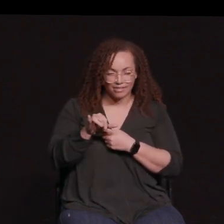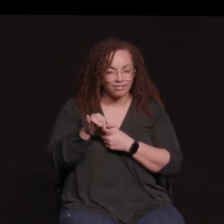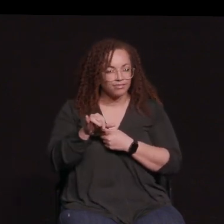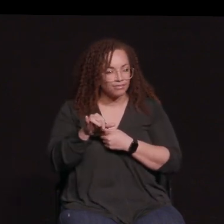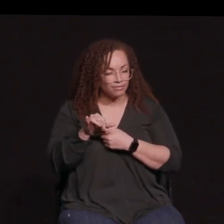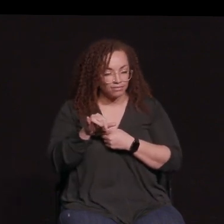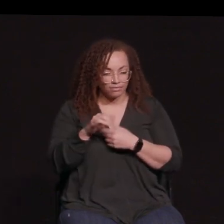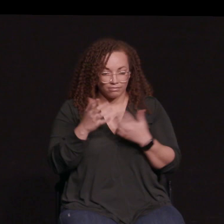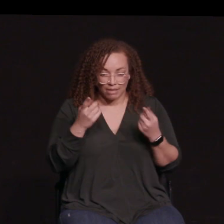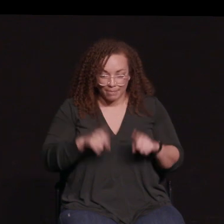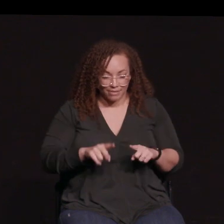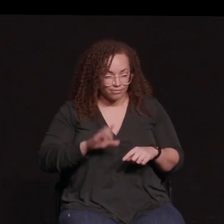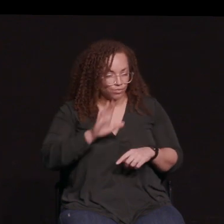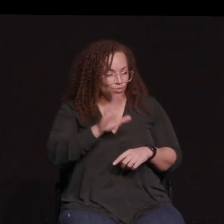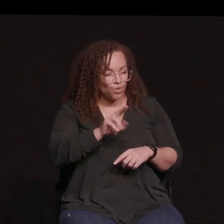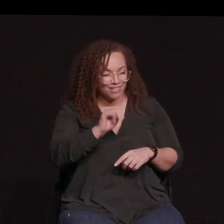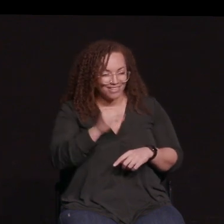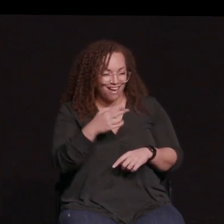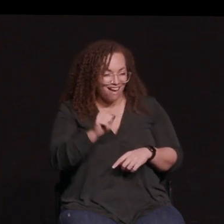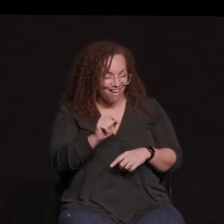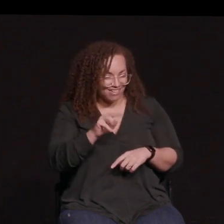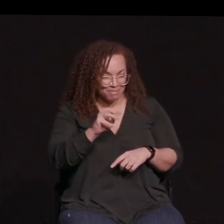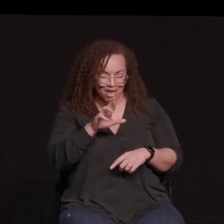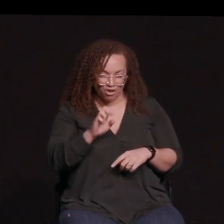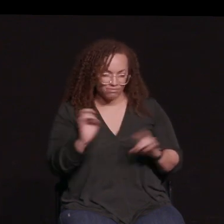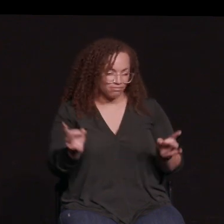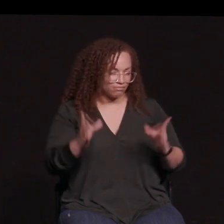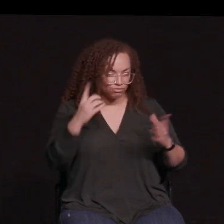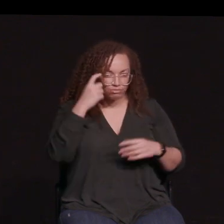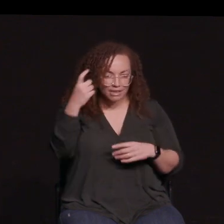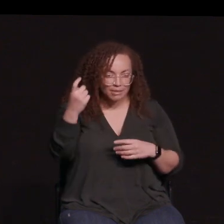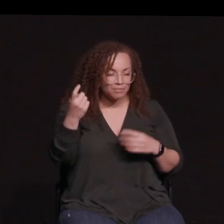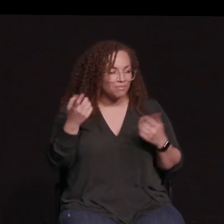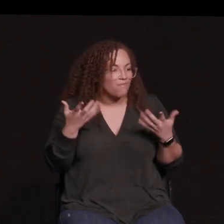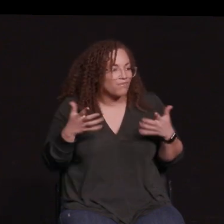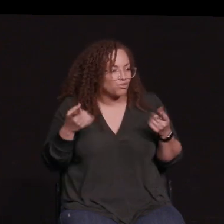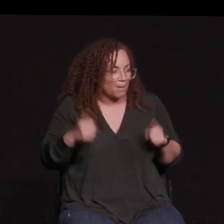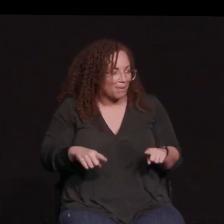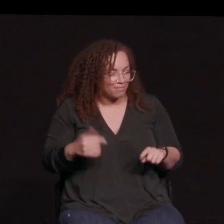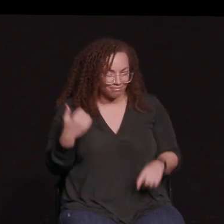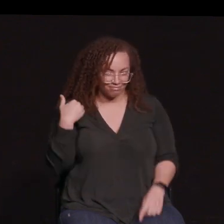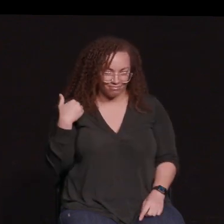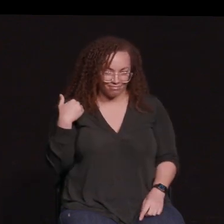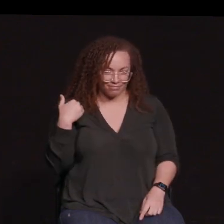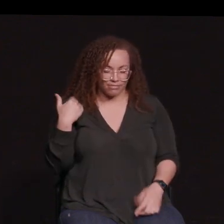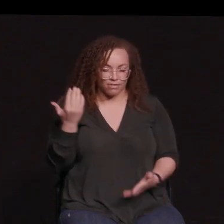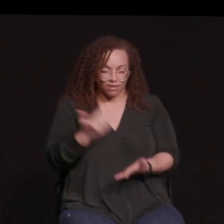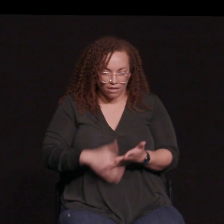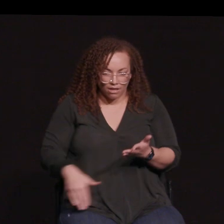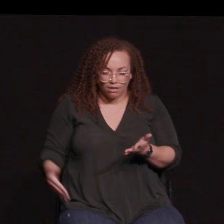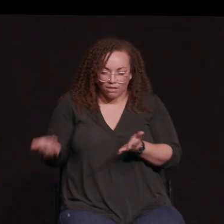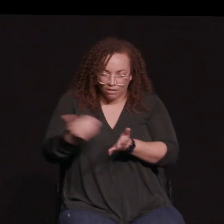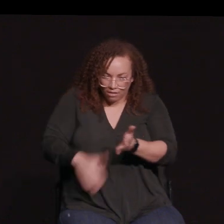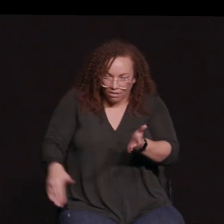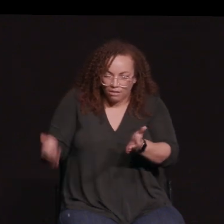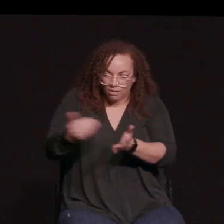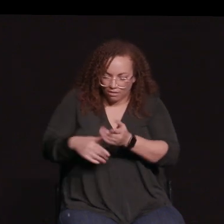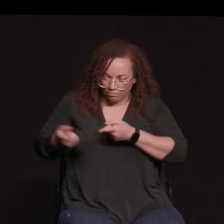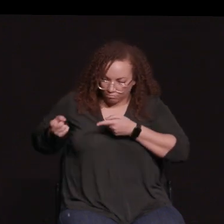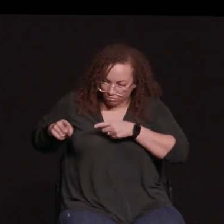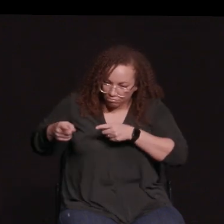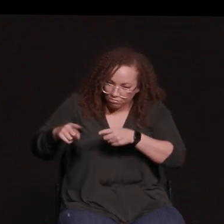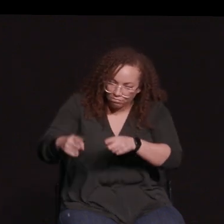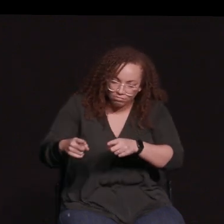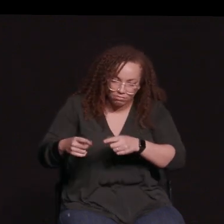already happened and continues to happen again and again. It is a reality